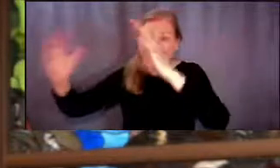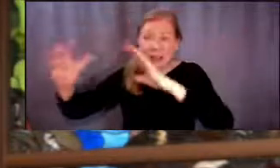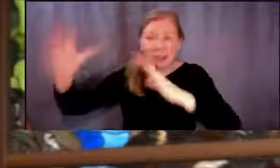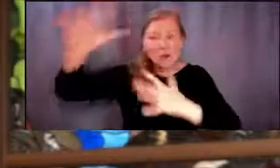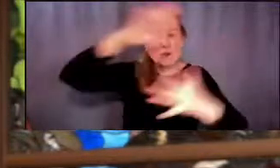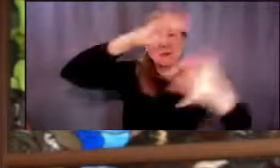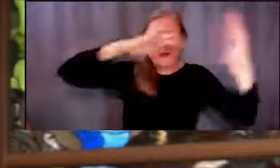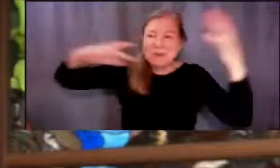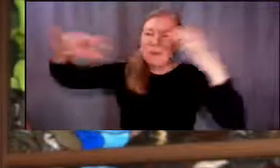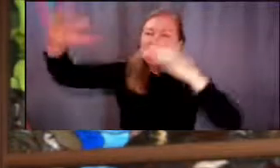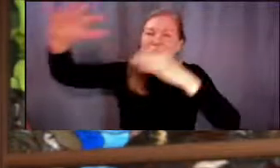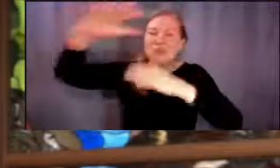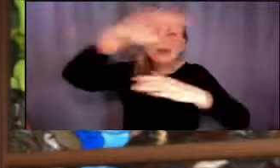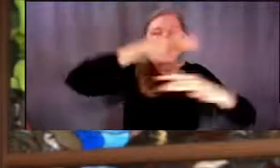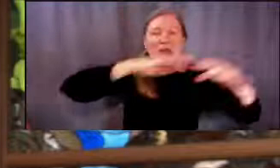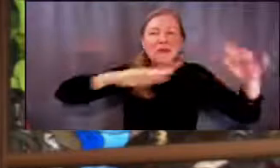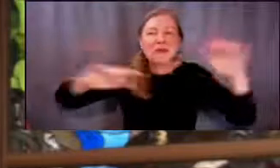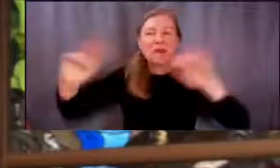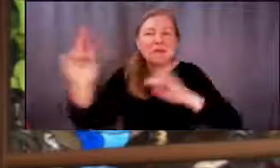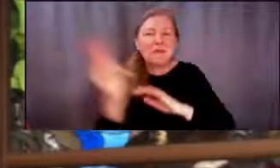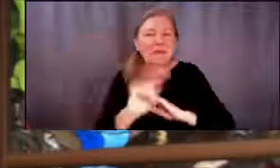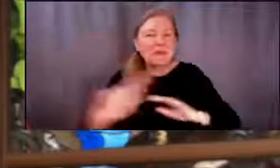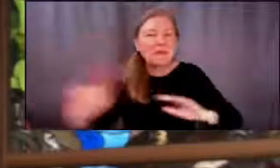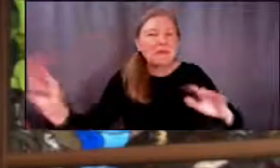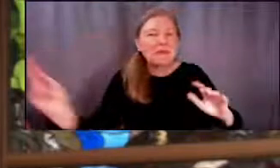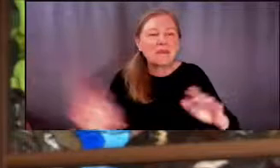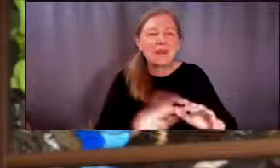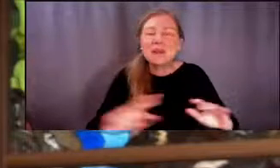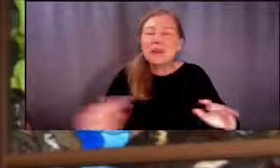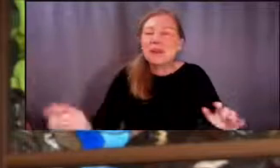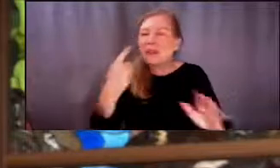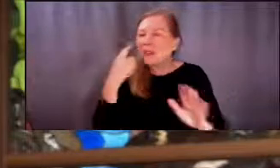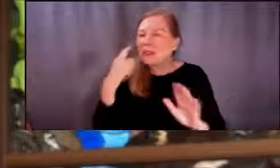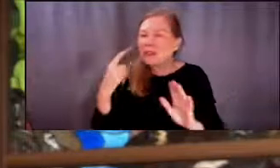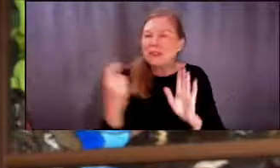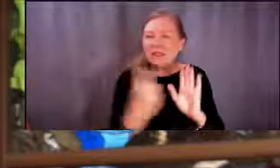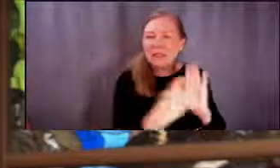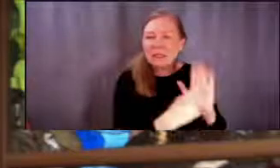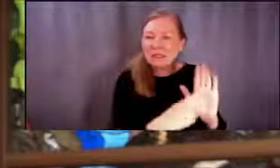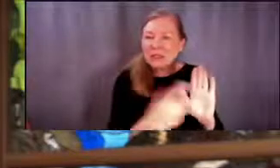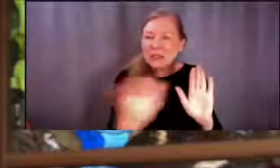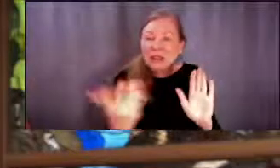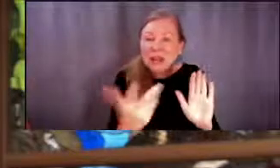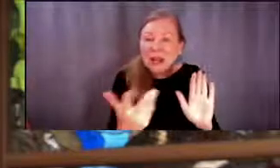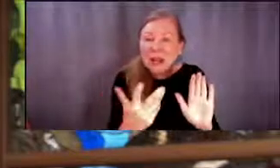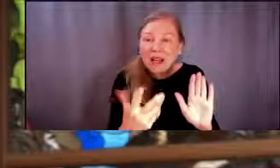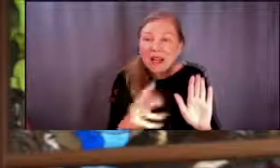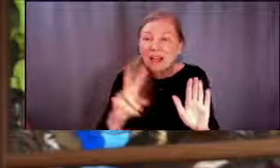reflect in Vincent's eyes of china blue.